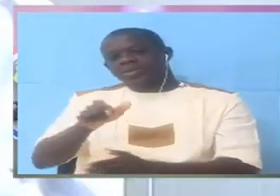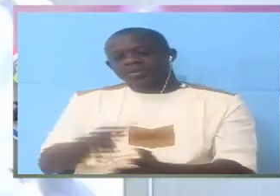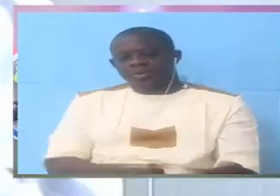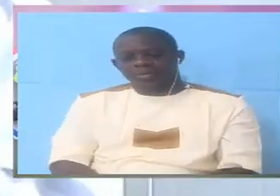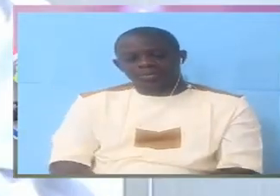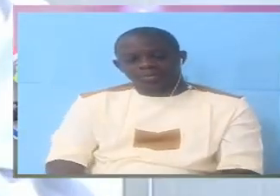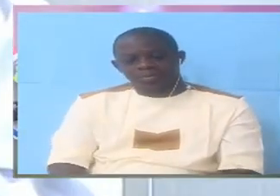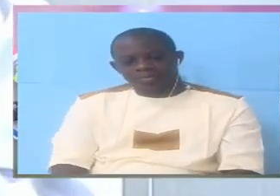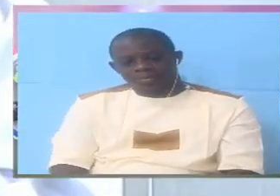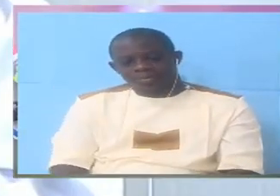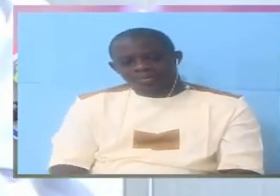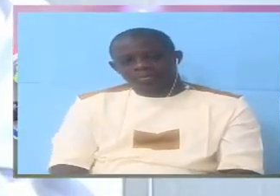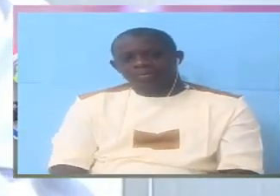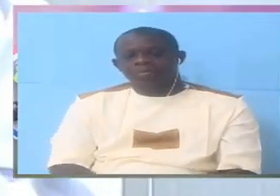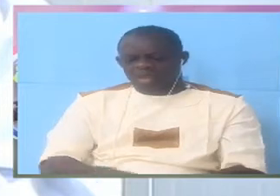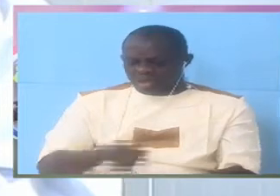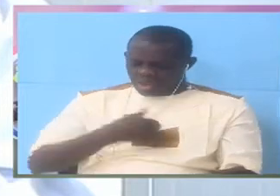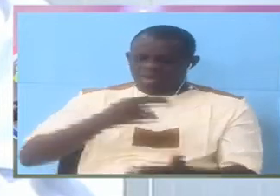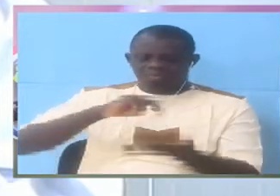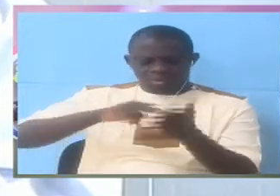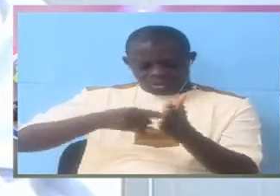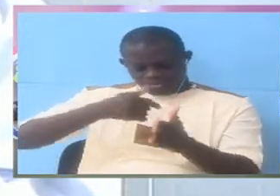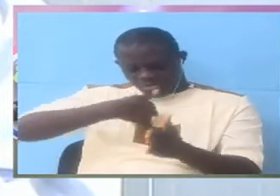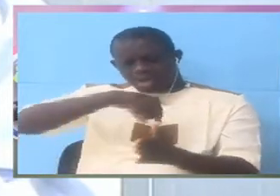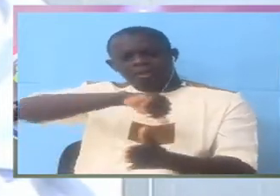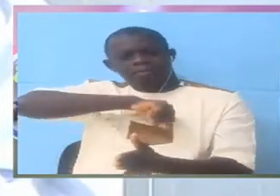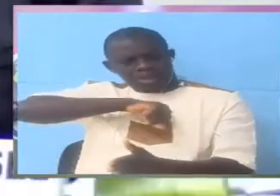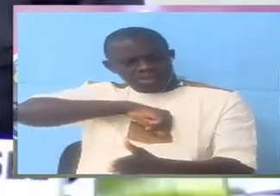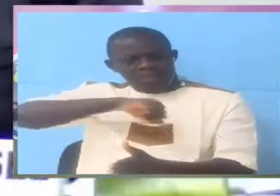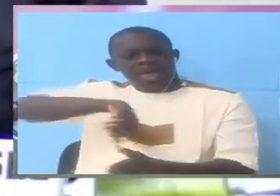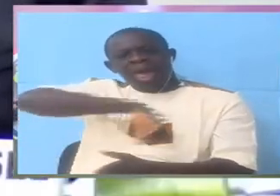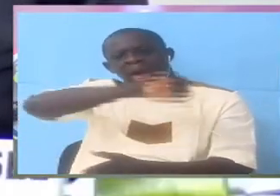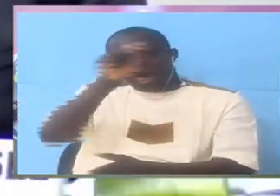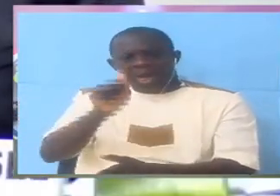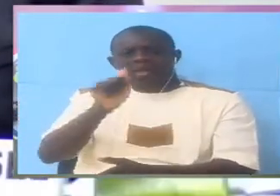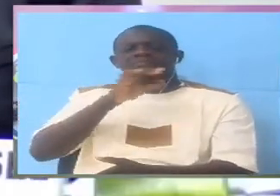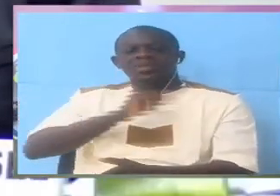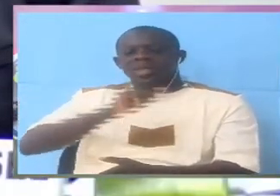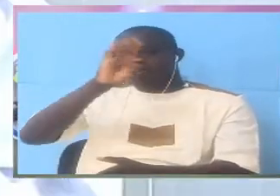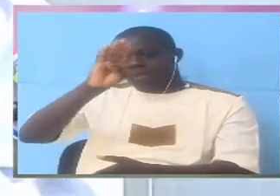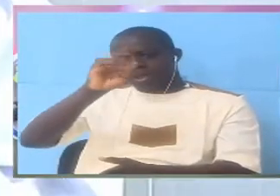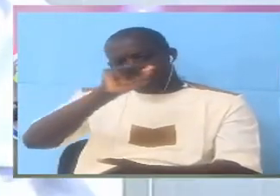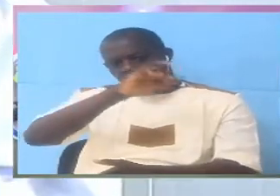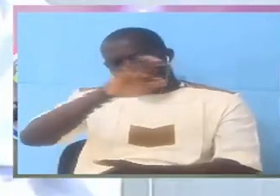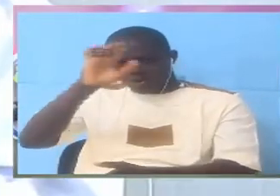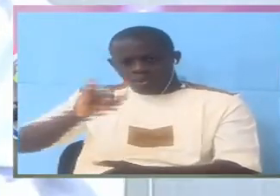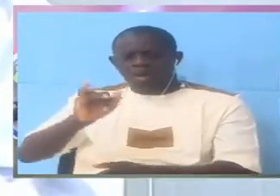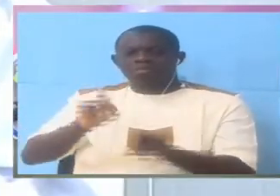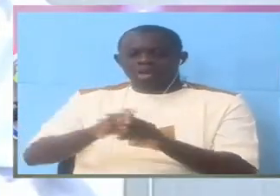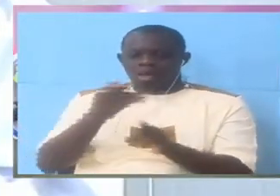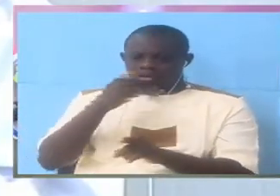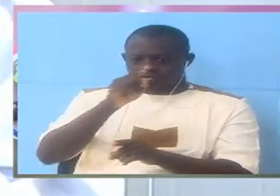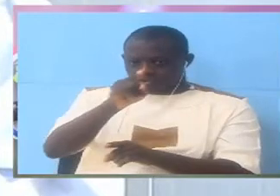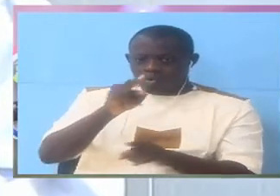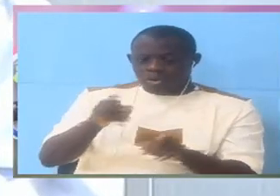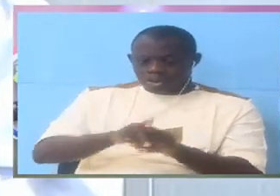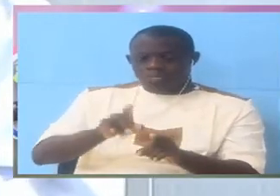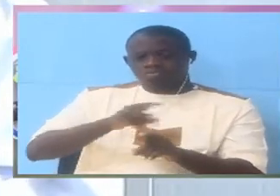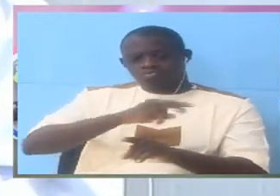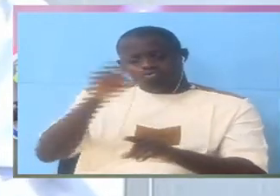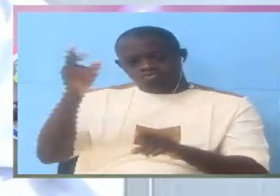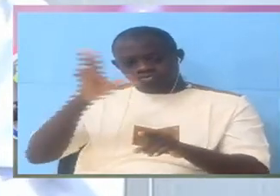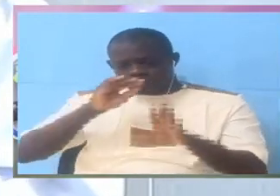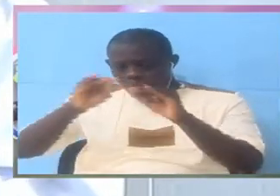that's. I mean myself and Mr. Barry. So Mr. Barry has. Did you speak to Hydra? We spoke to him. Through Mr.